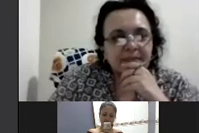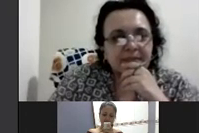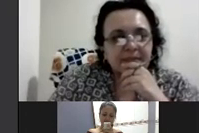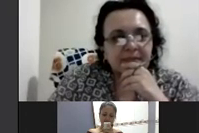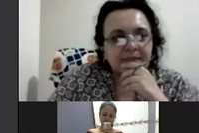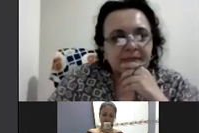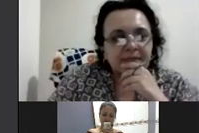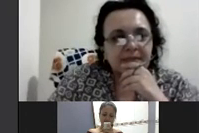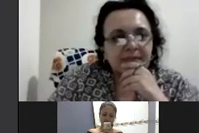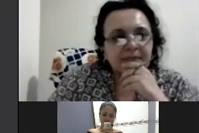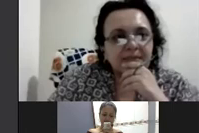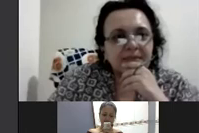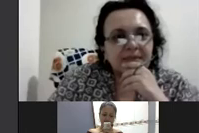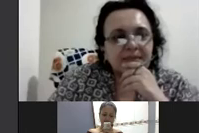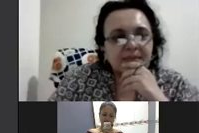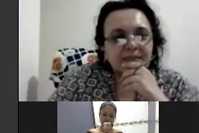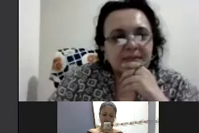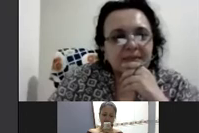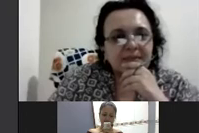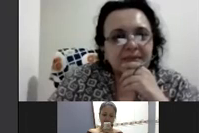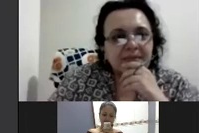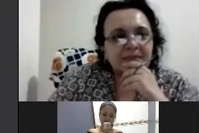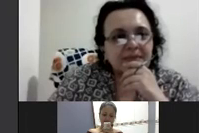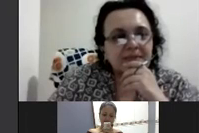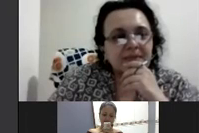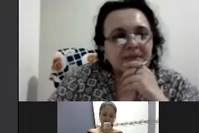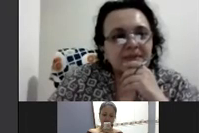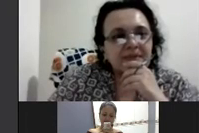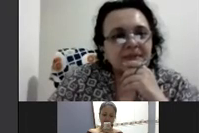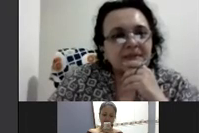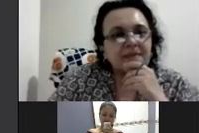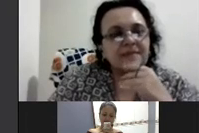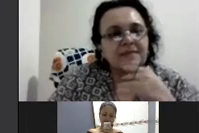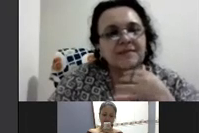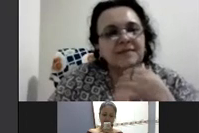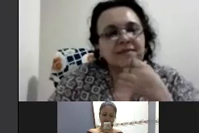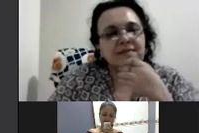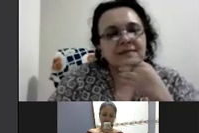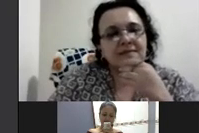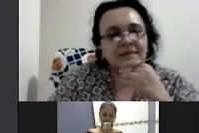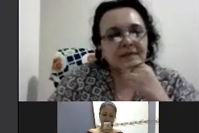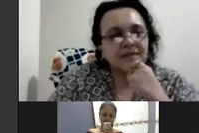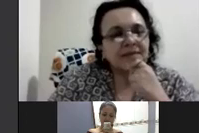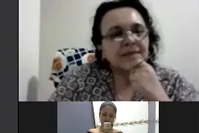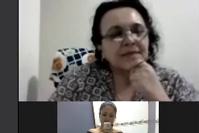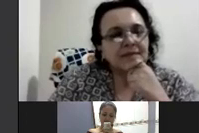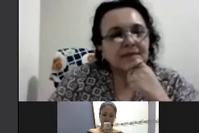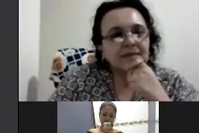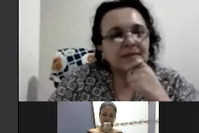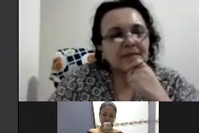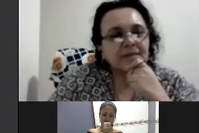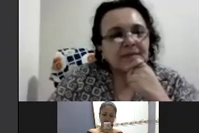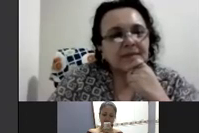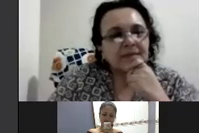I'm so excited. We have 2 weeks off. What are you going to do?